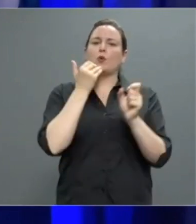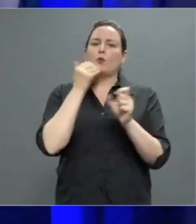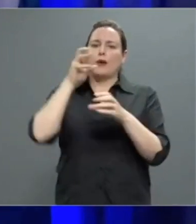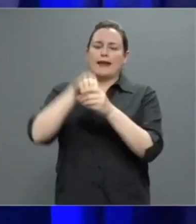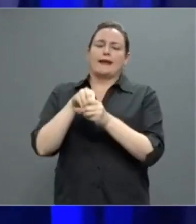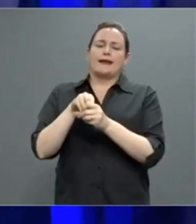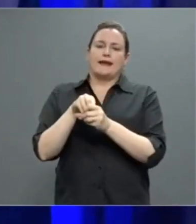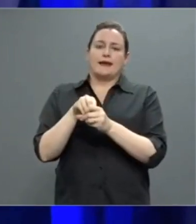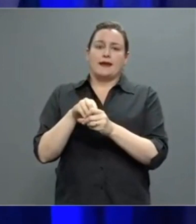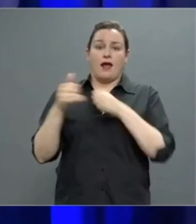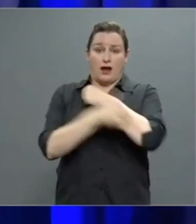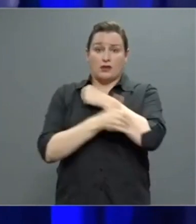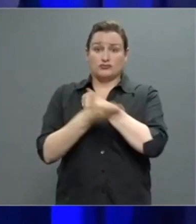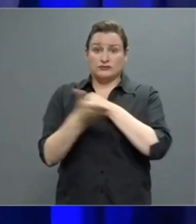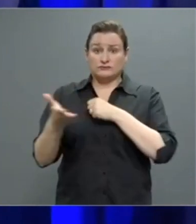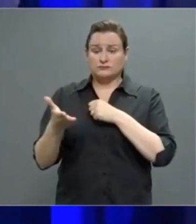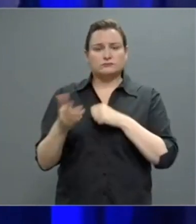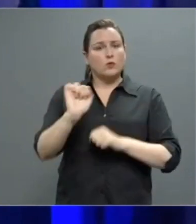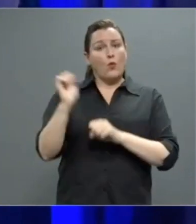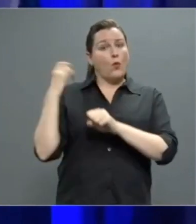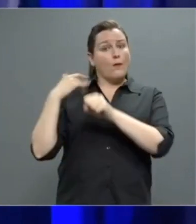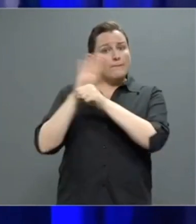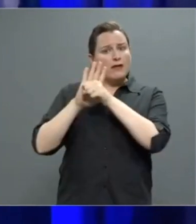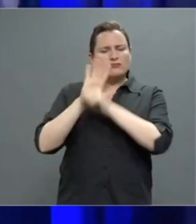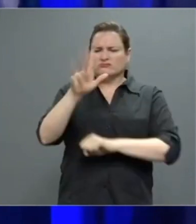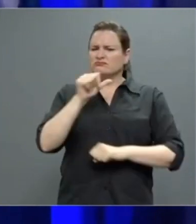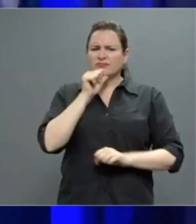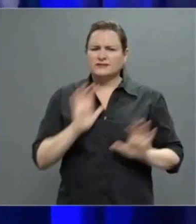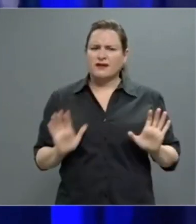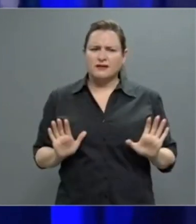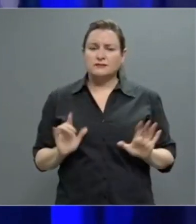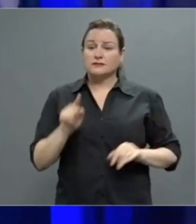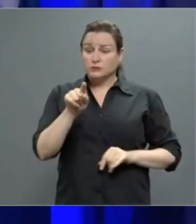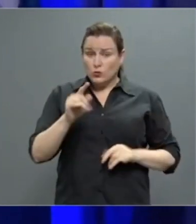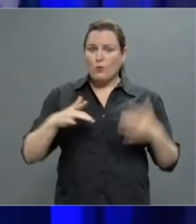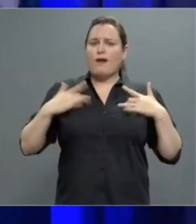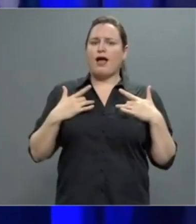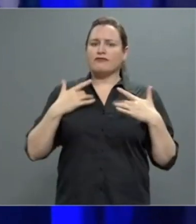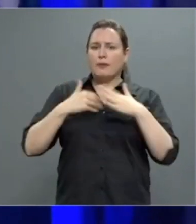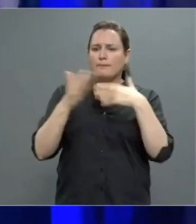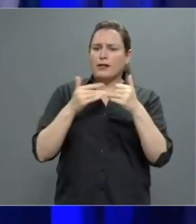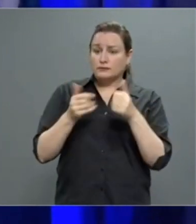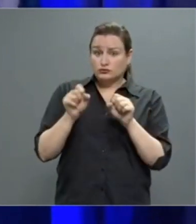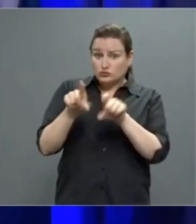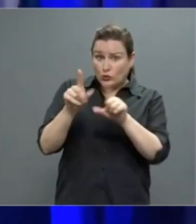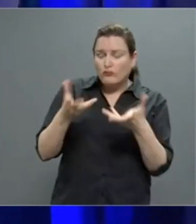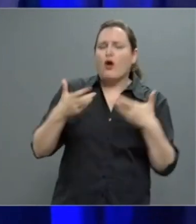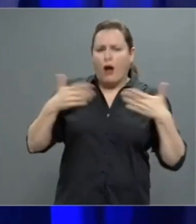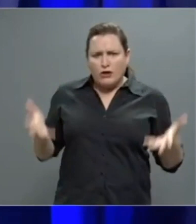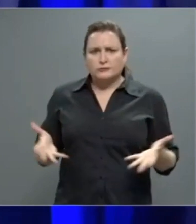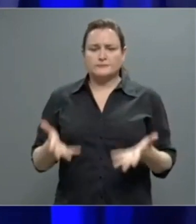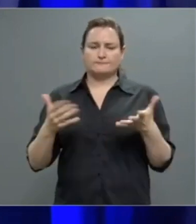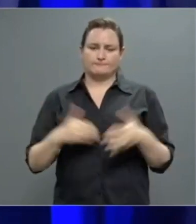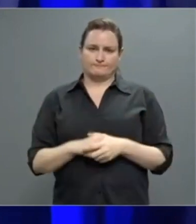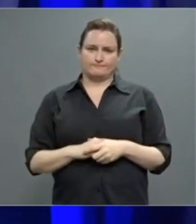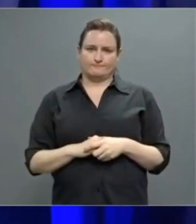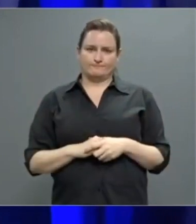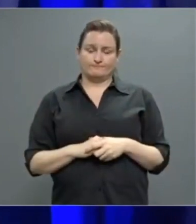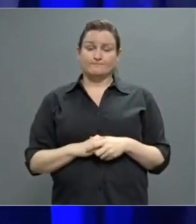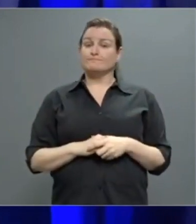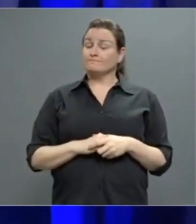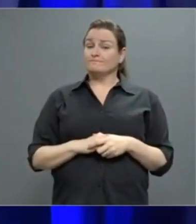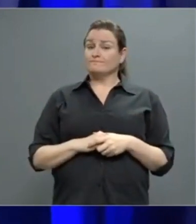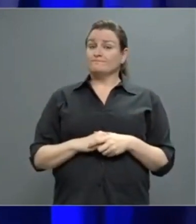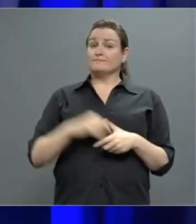background, to build a life that they value. As the DA's constitution so eloquently puts it,